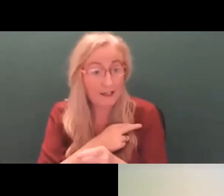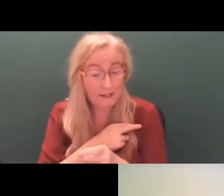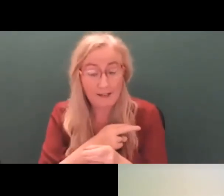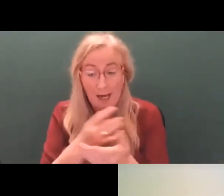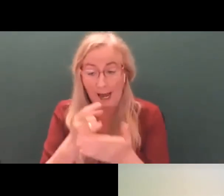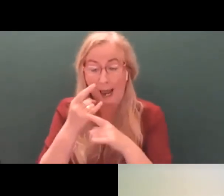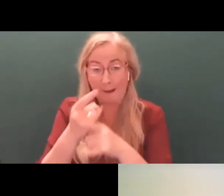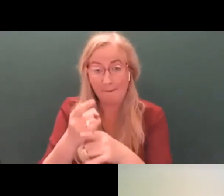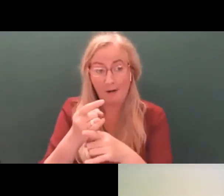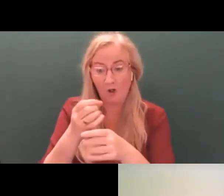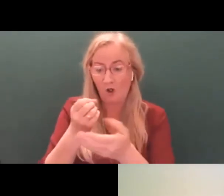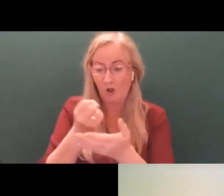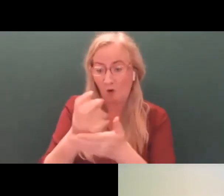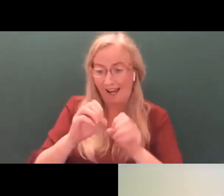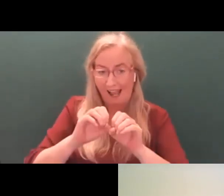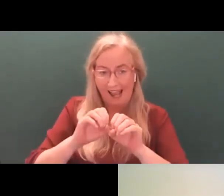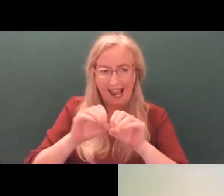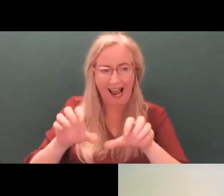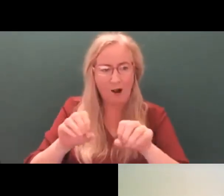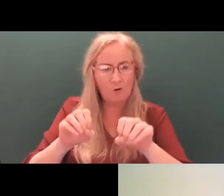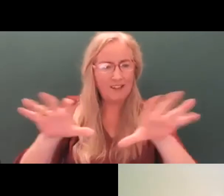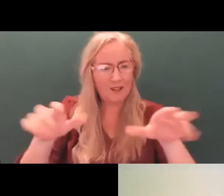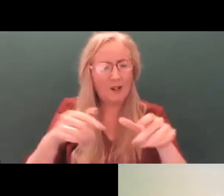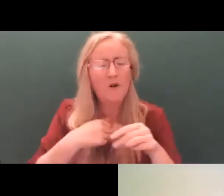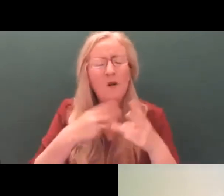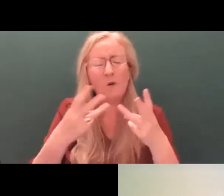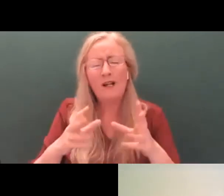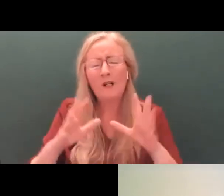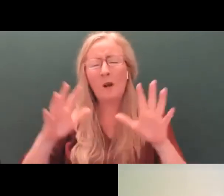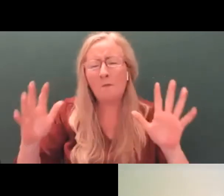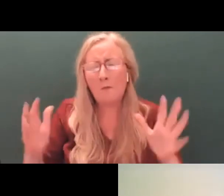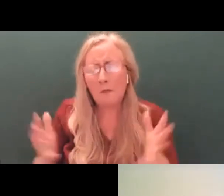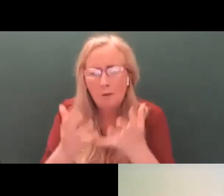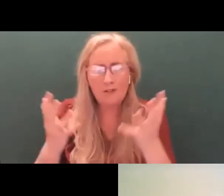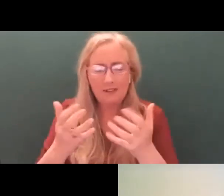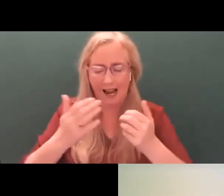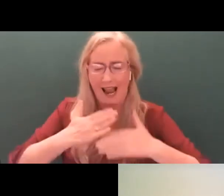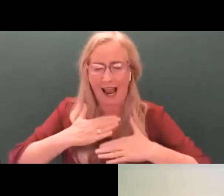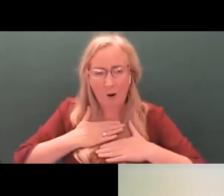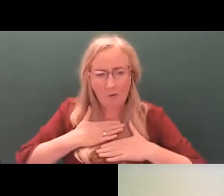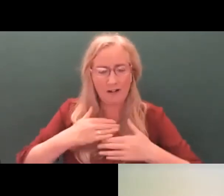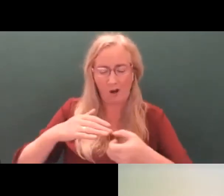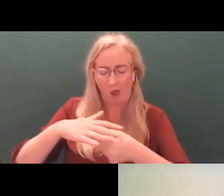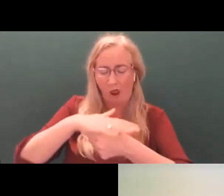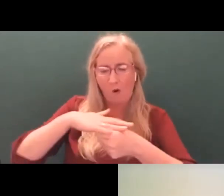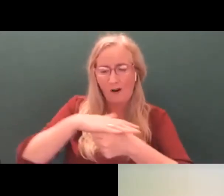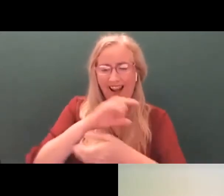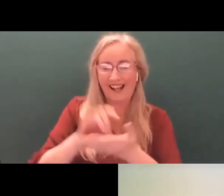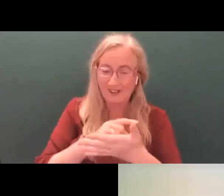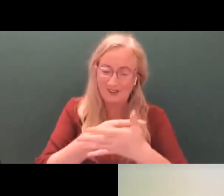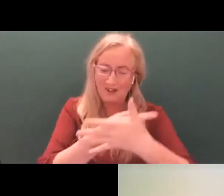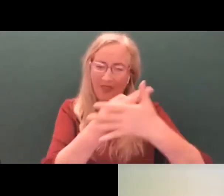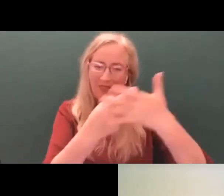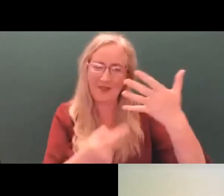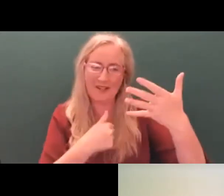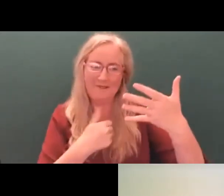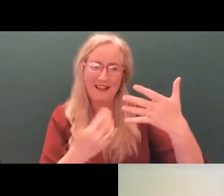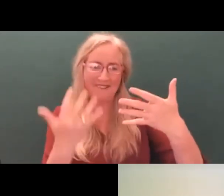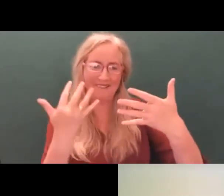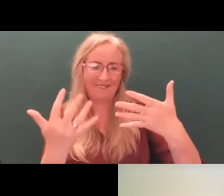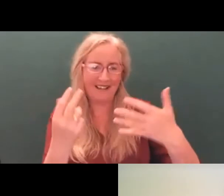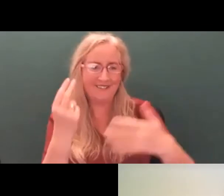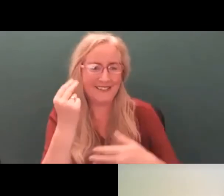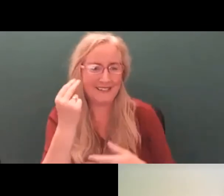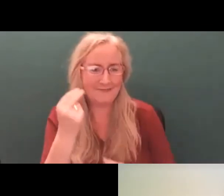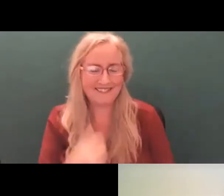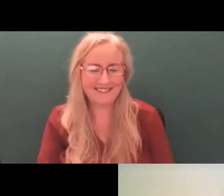out, which is what we want to do. We want to promote our local heritage. So those are my 5 exciting tips. Thanks a